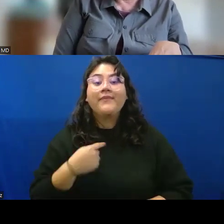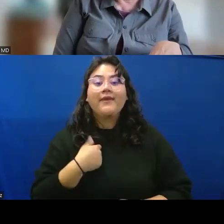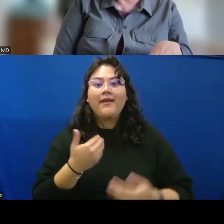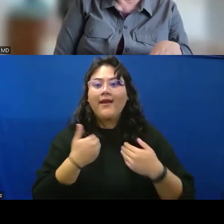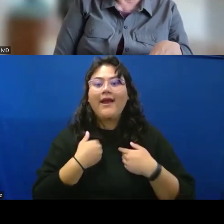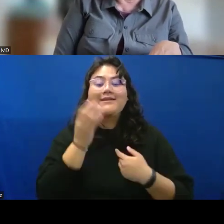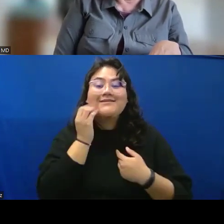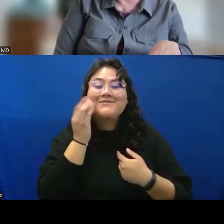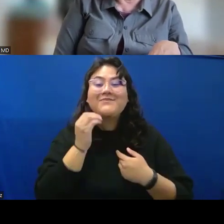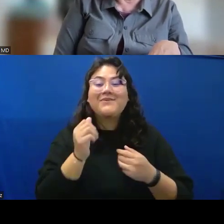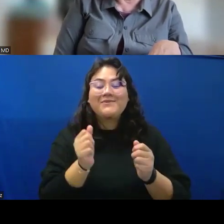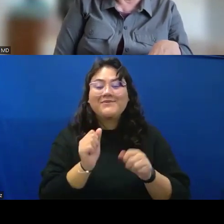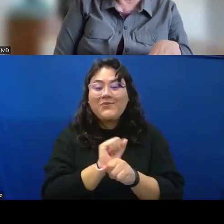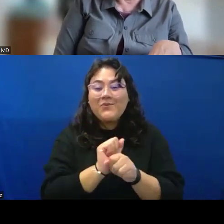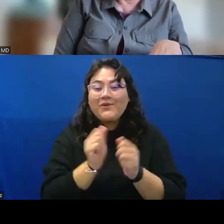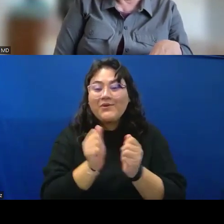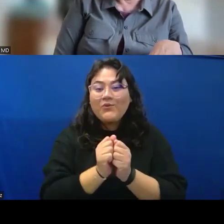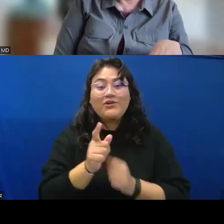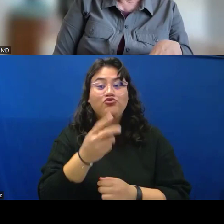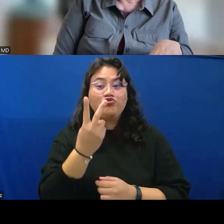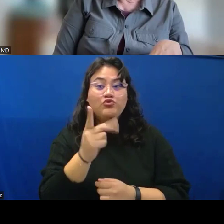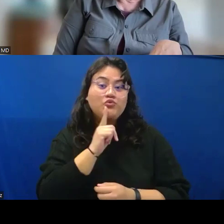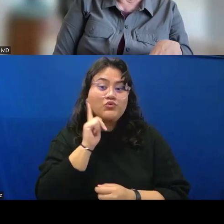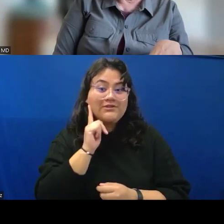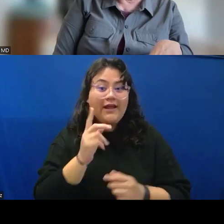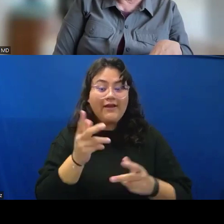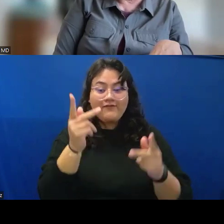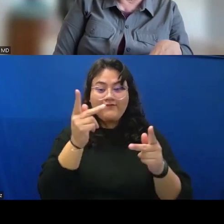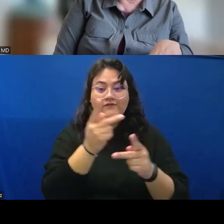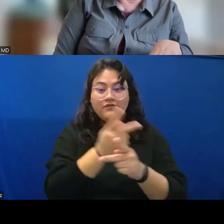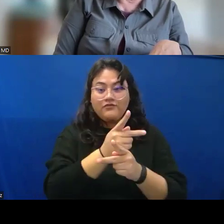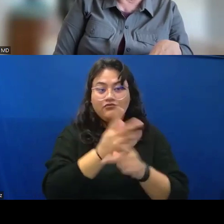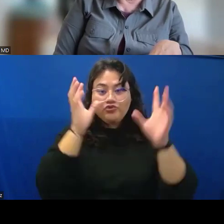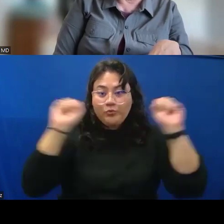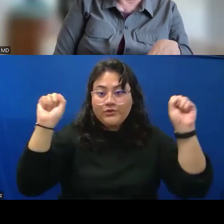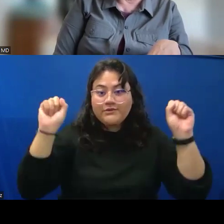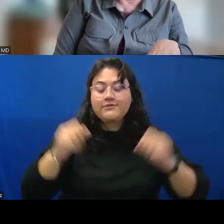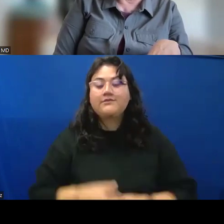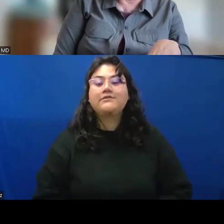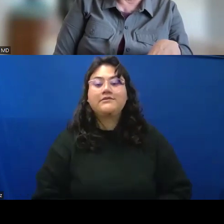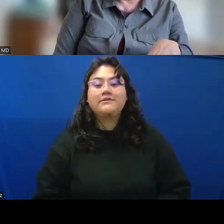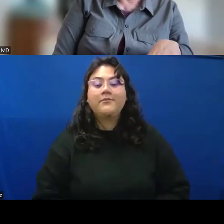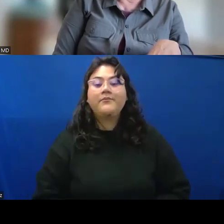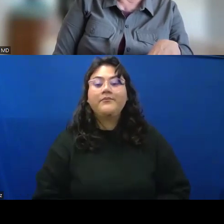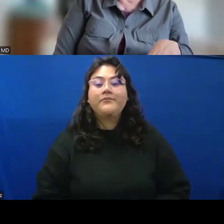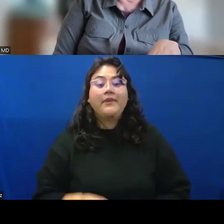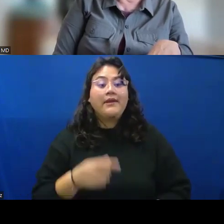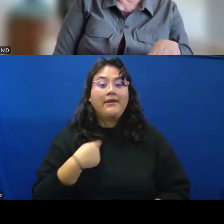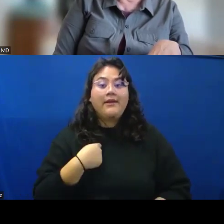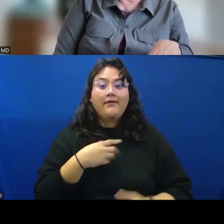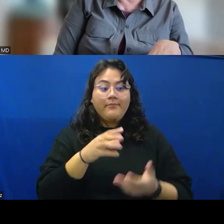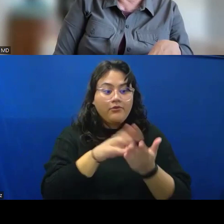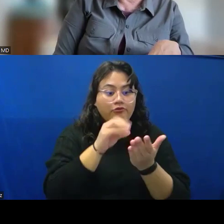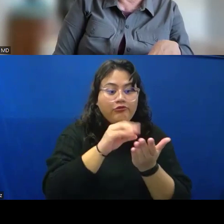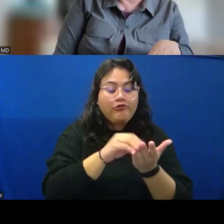under two deaf superintendents. I've been learning ASL since 1983, and I had the